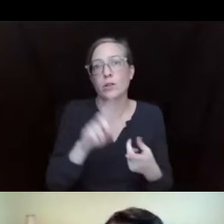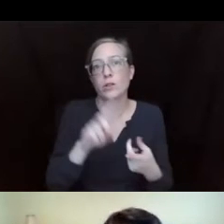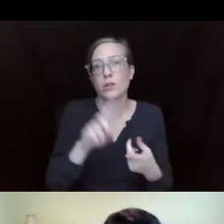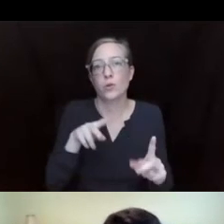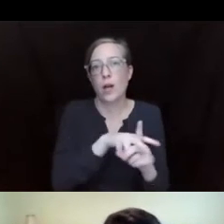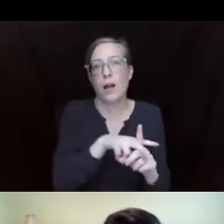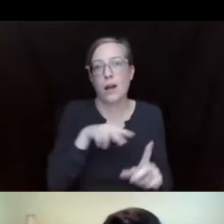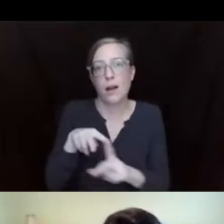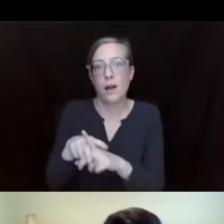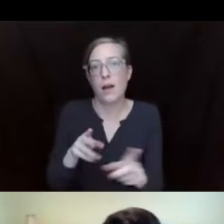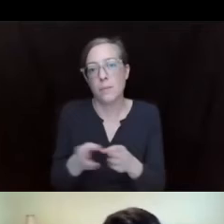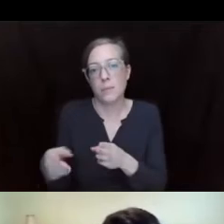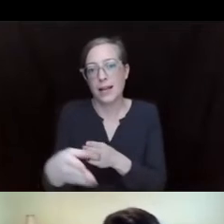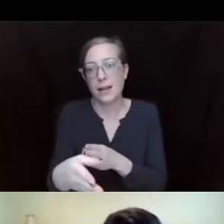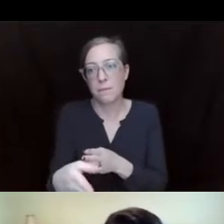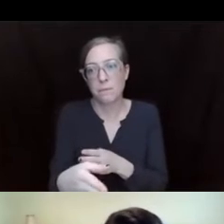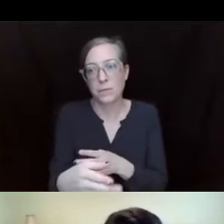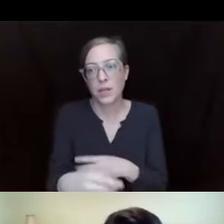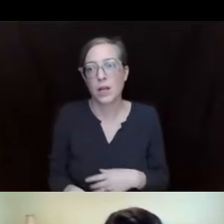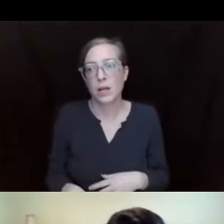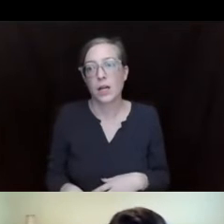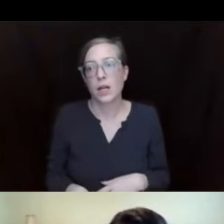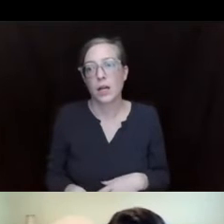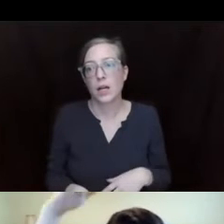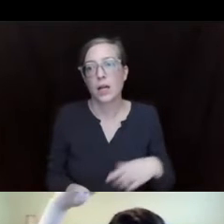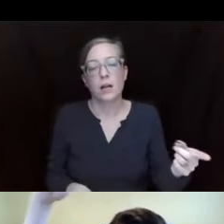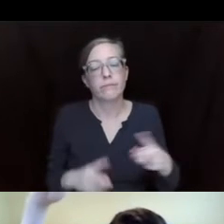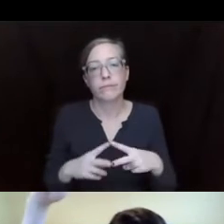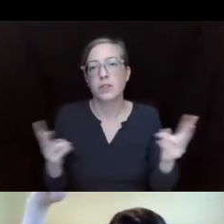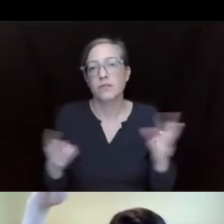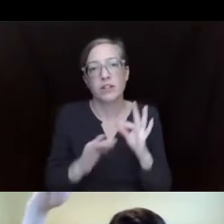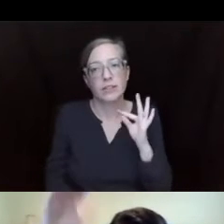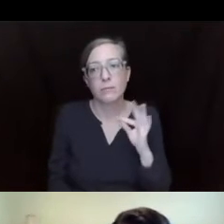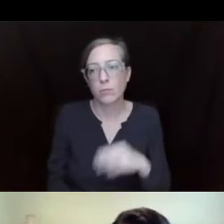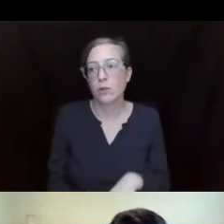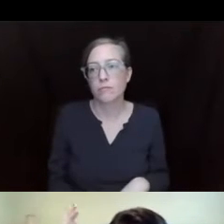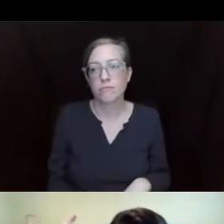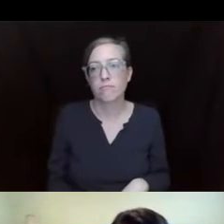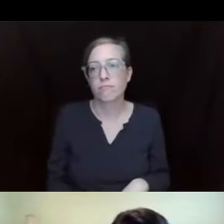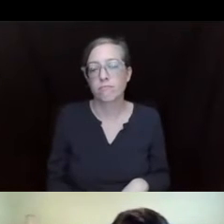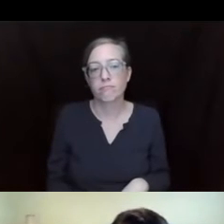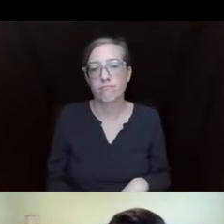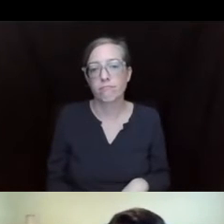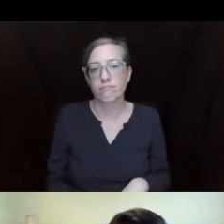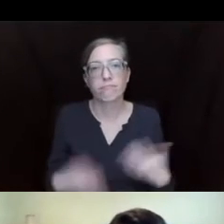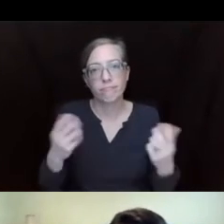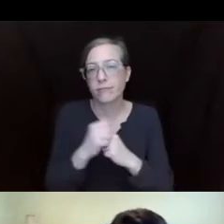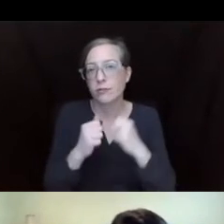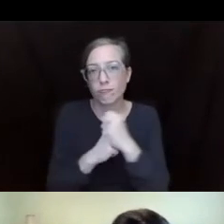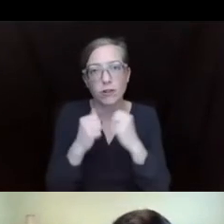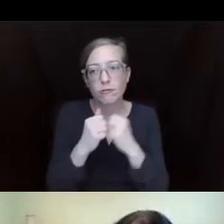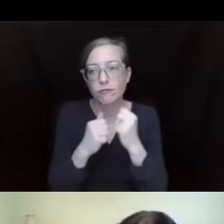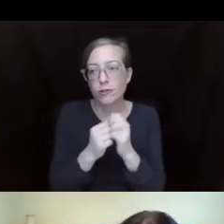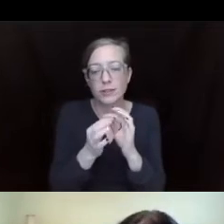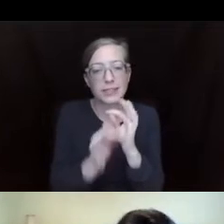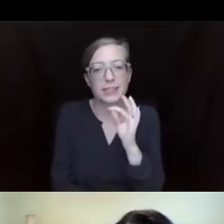thing, these channels are like super simple. The whole thing is made of PDMS, the roof, the floor, and the structure. So one single substrate,